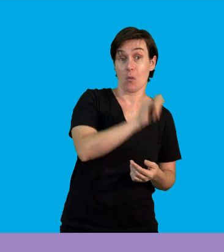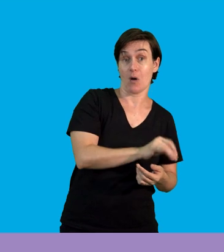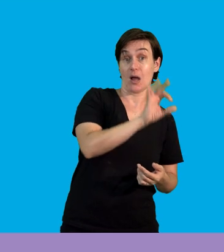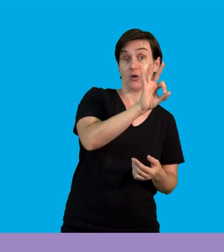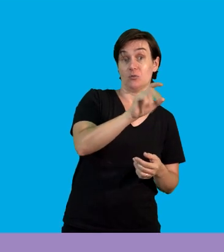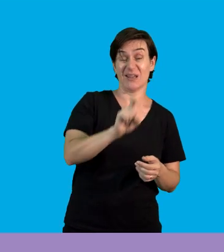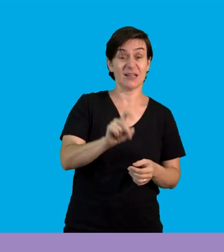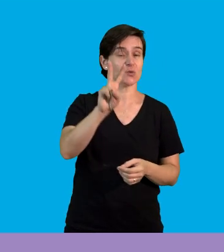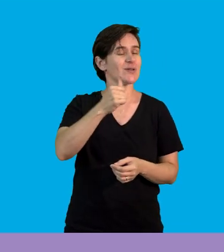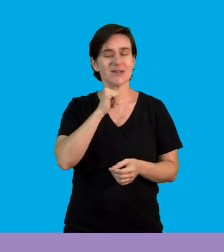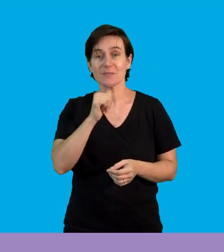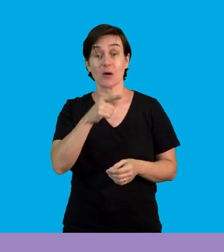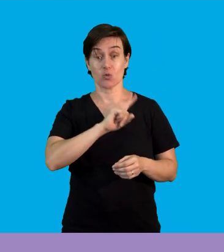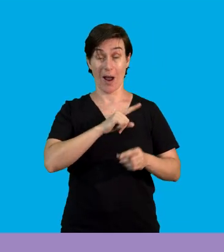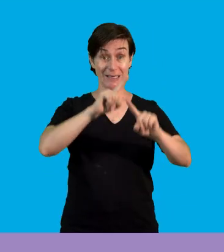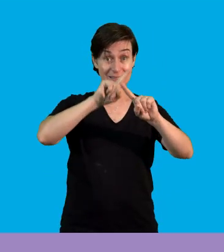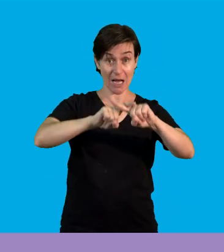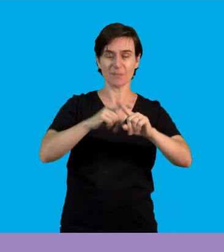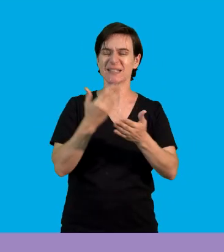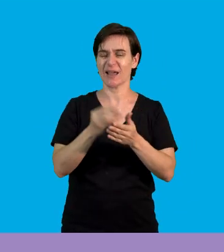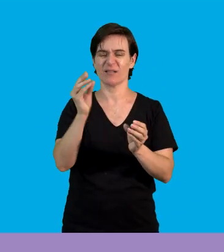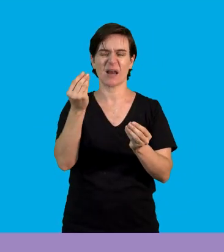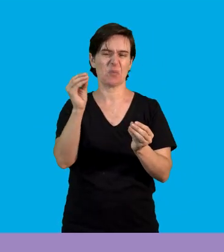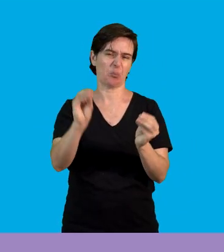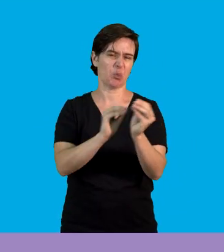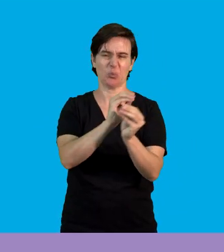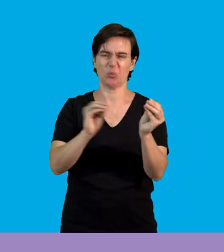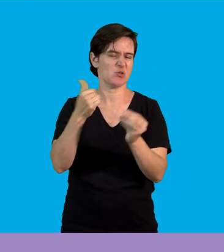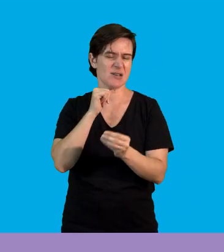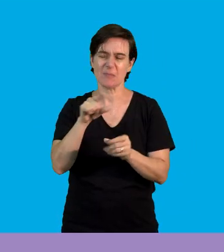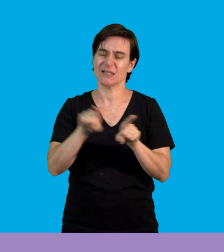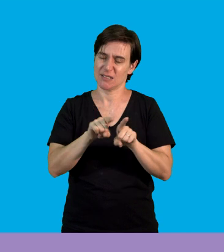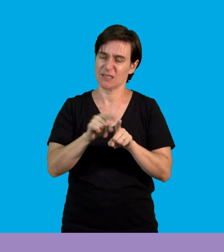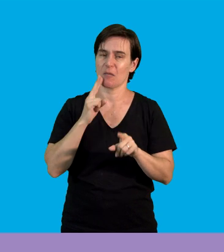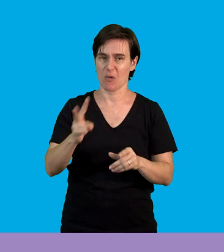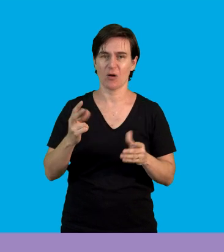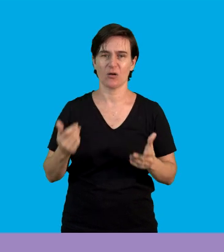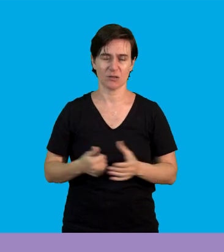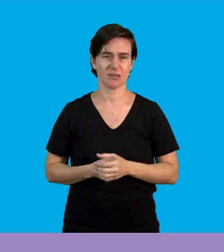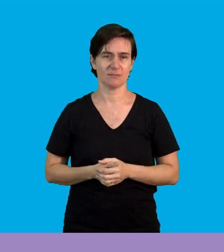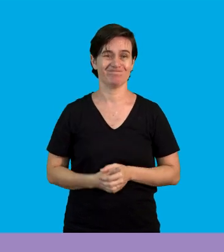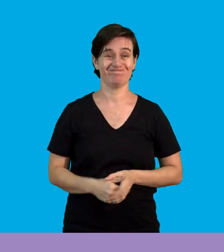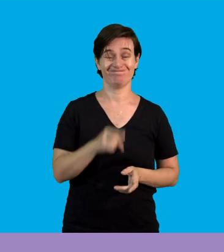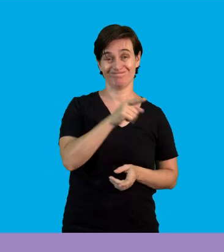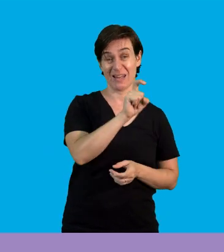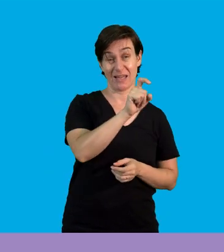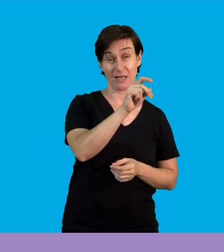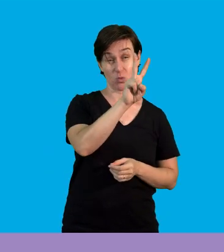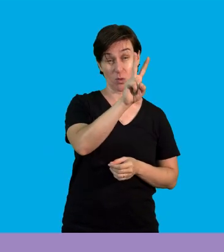end, like in the second term, they are still the same. So these are like terms. That x